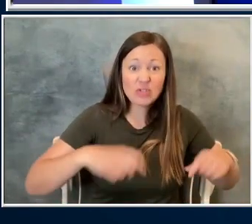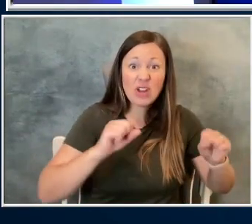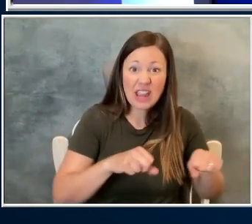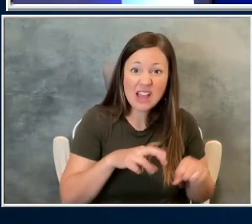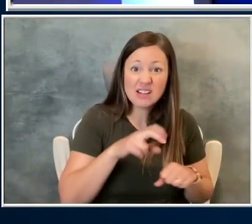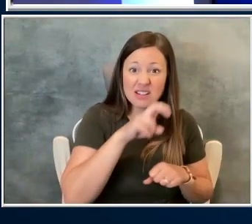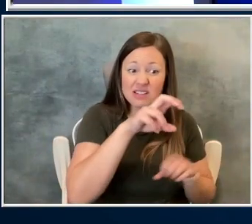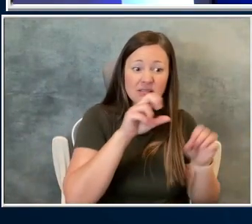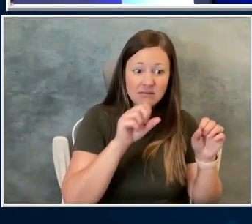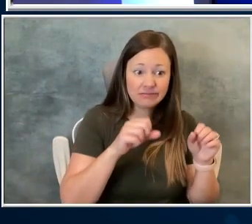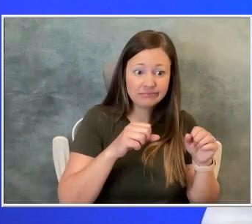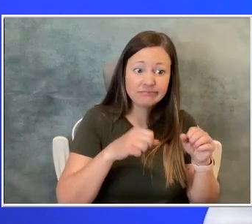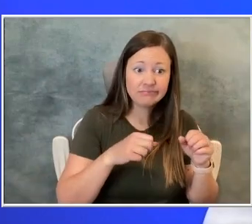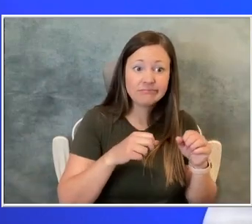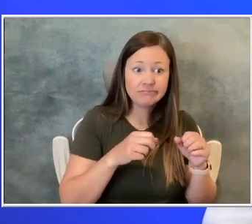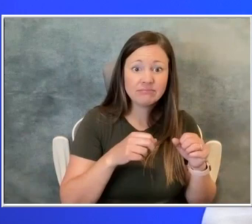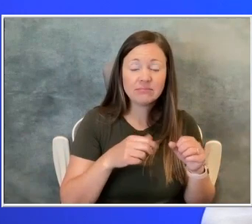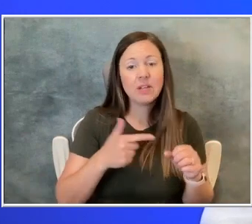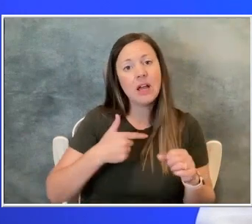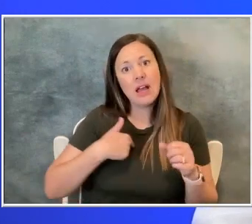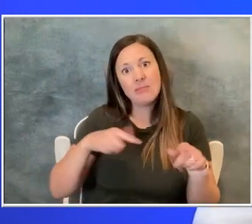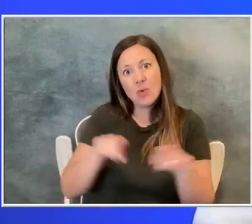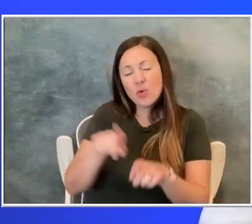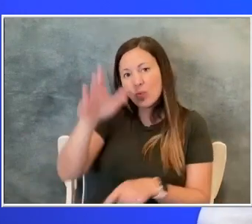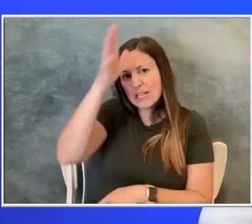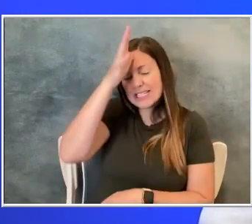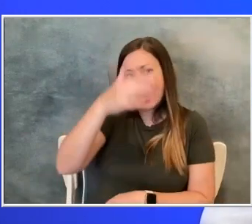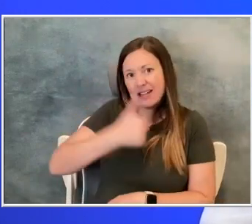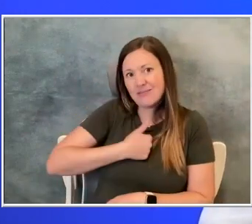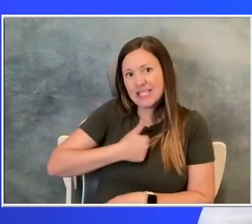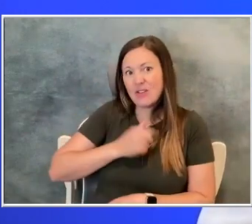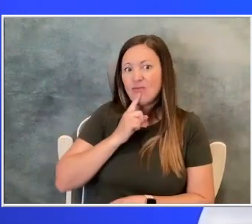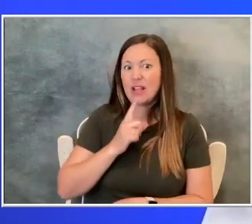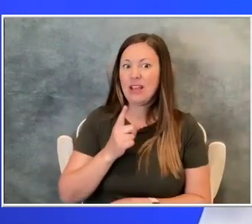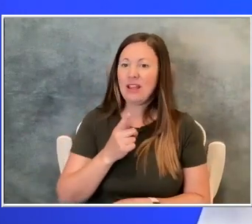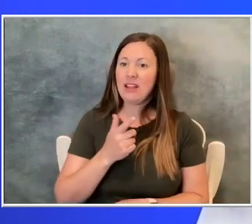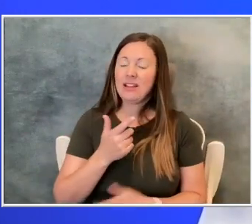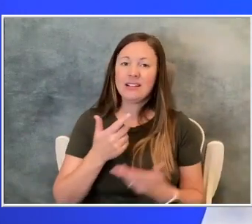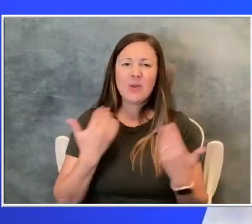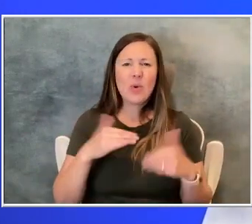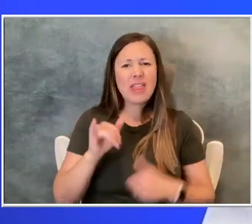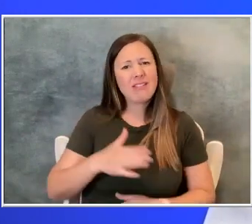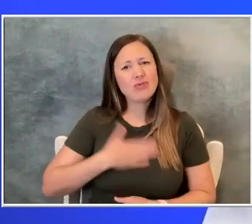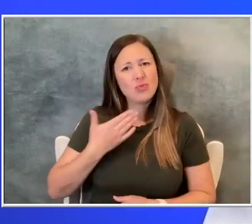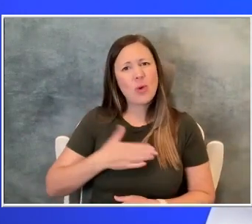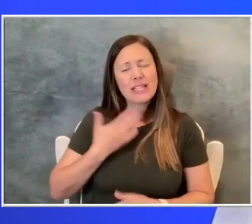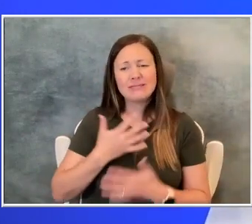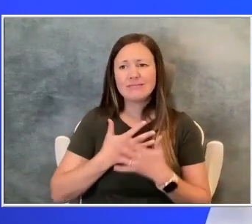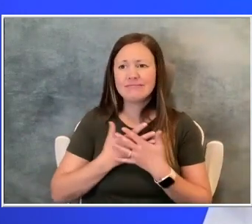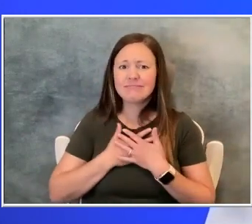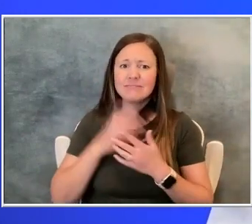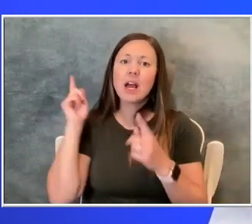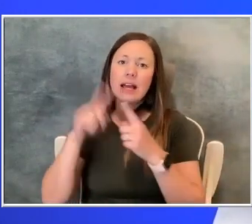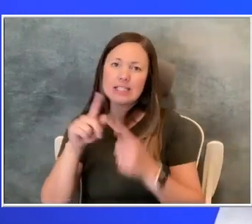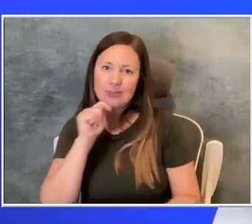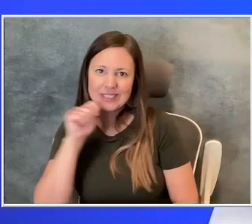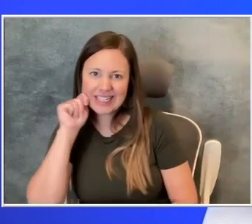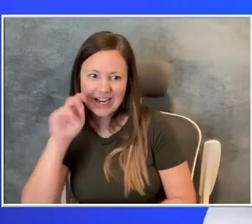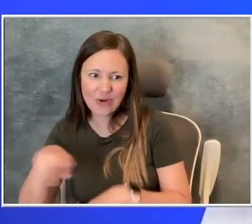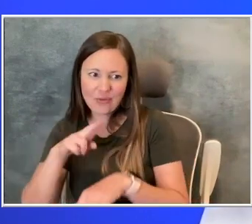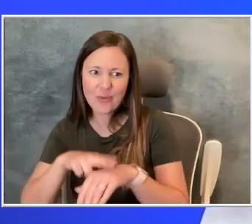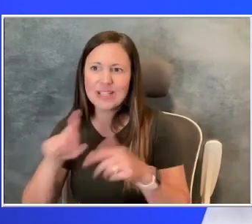dad, so I feel very strongly about the joys that can hopefully give until they're teenagers, of course, and then you have to pay for college.